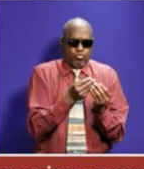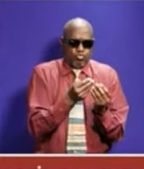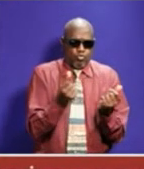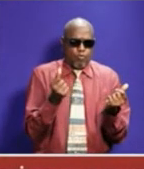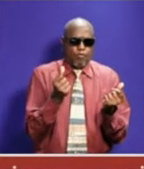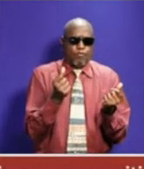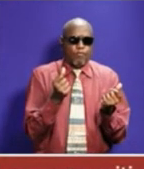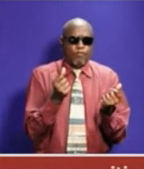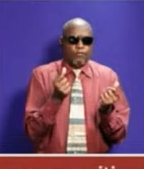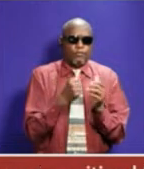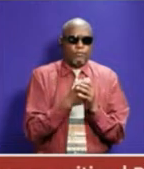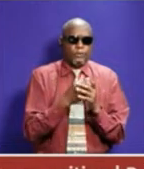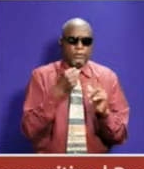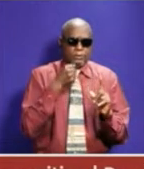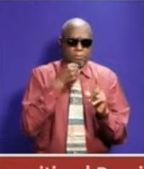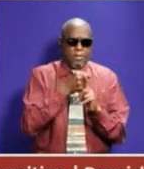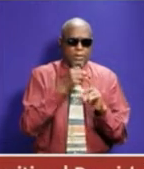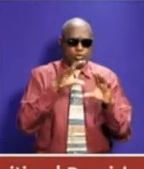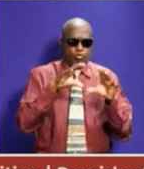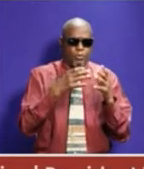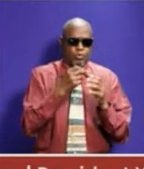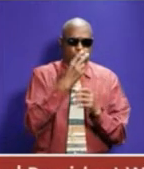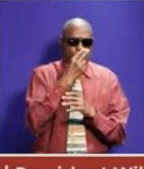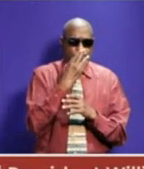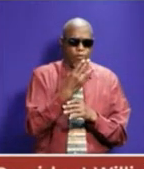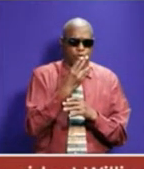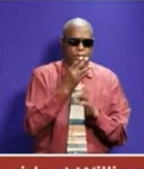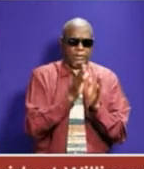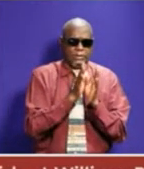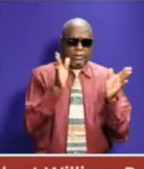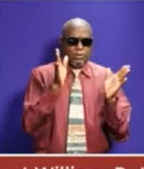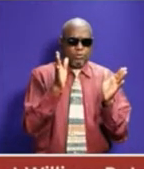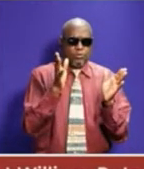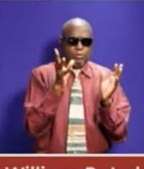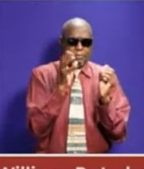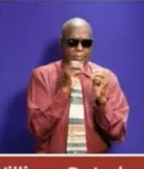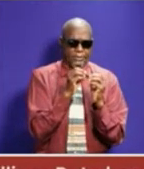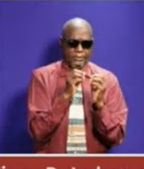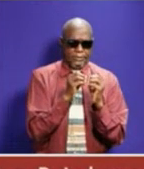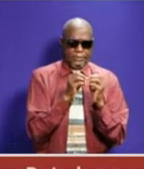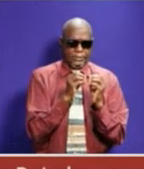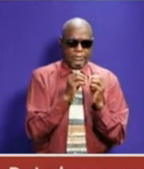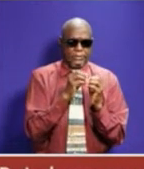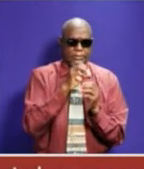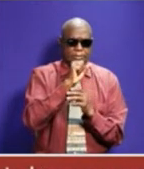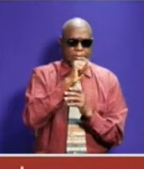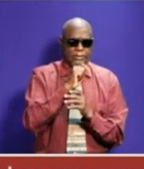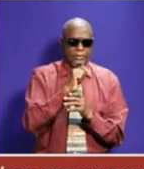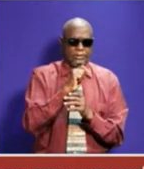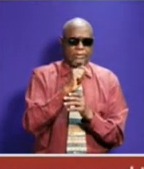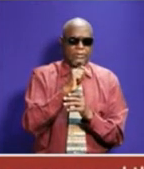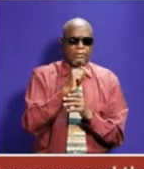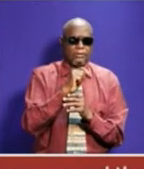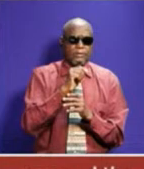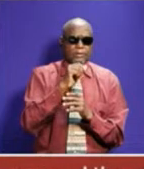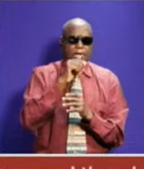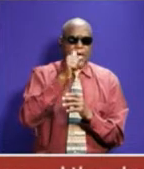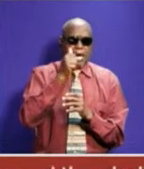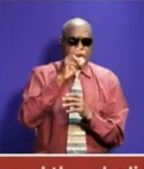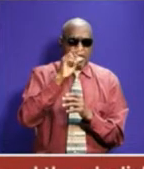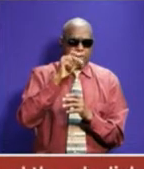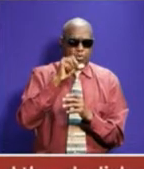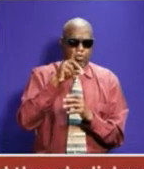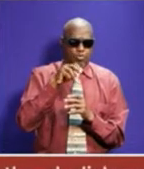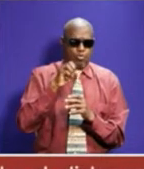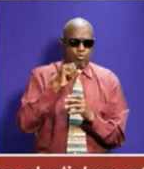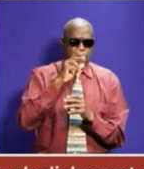empowering communities. Speaking during the 24th General Assembly at the St. Andrew's PCA Church in Nairobi, the head of